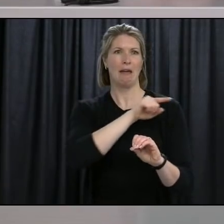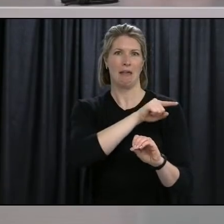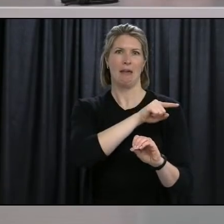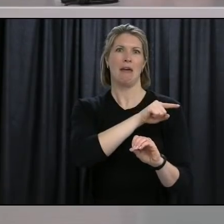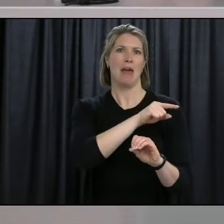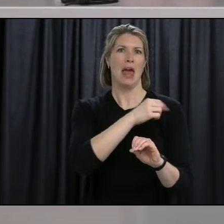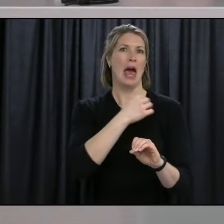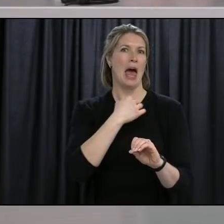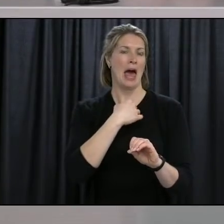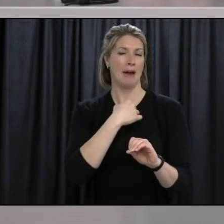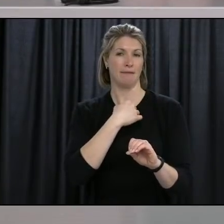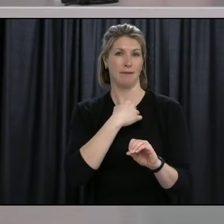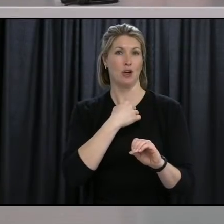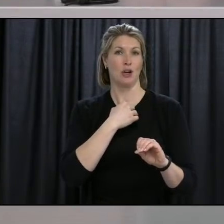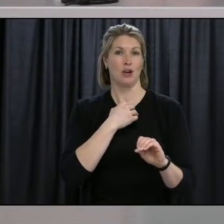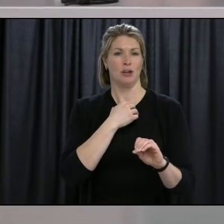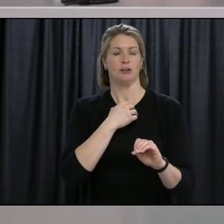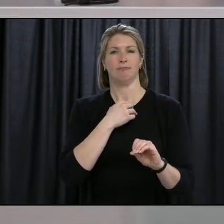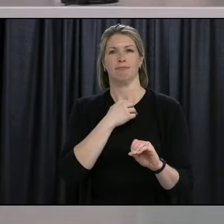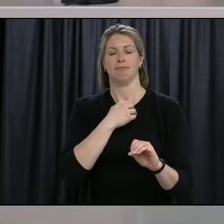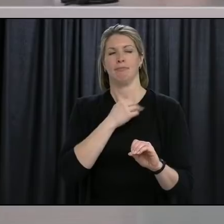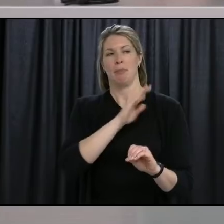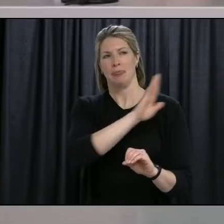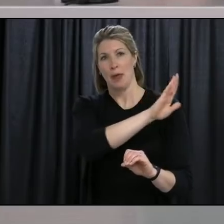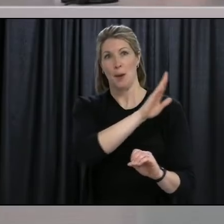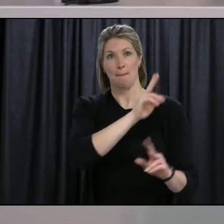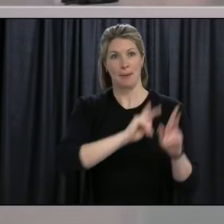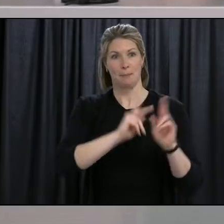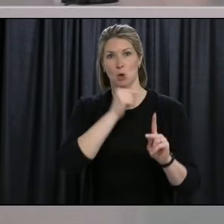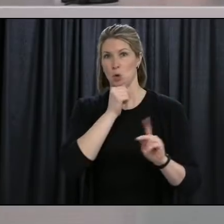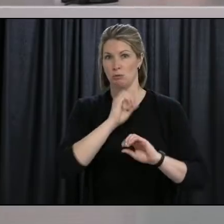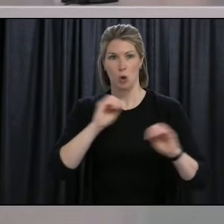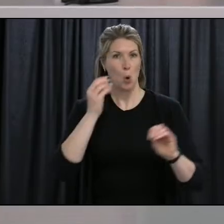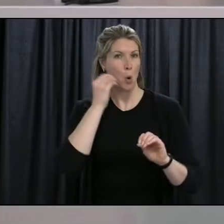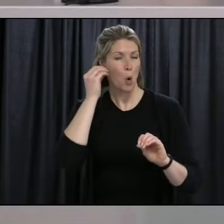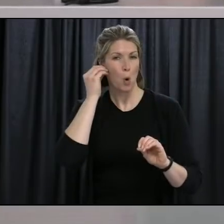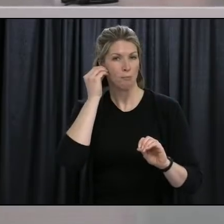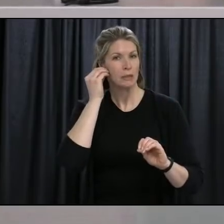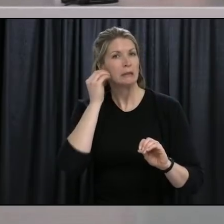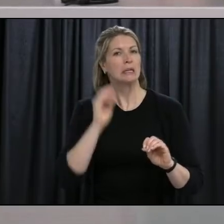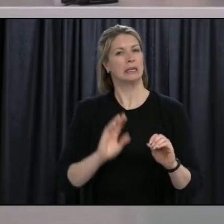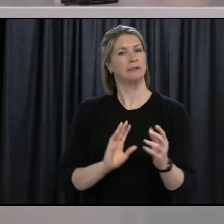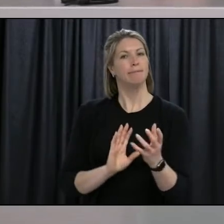get the first COVID-19 vaccines. Is this something the province is considering?